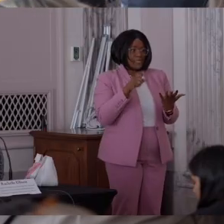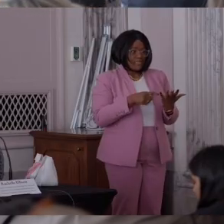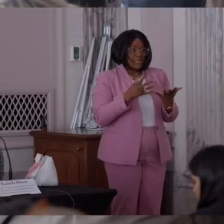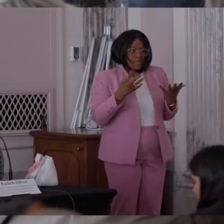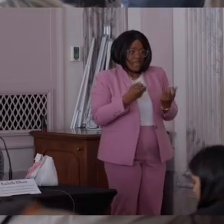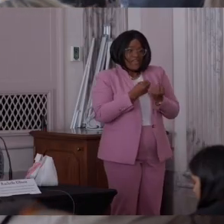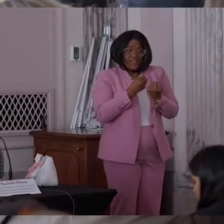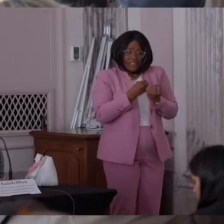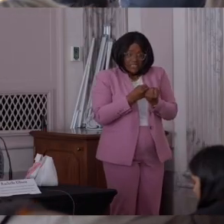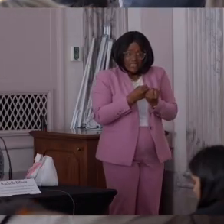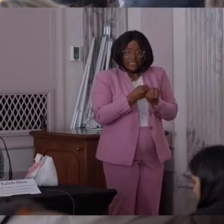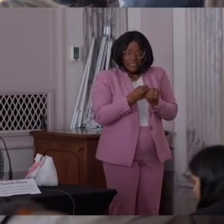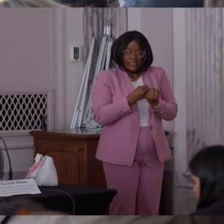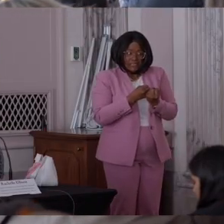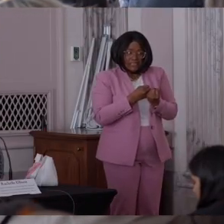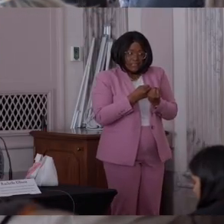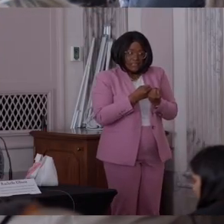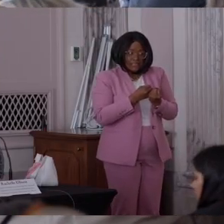advocacy to